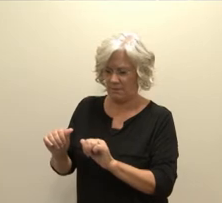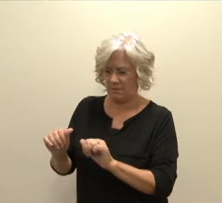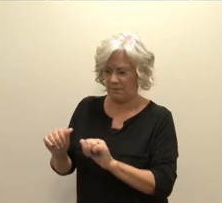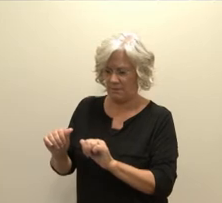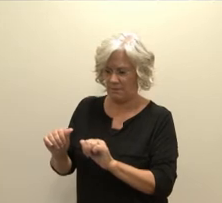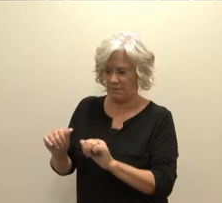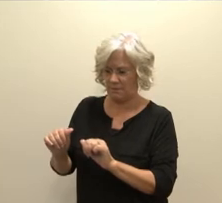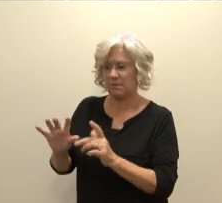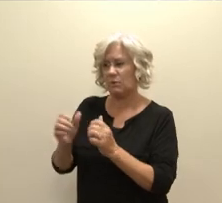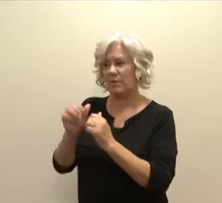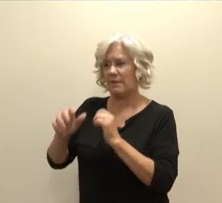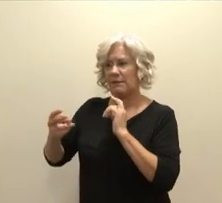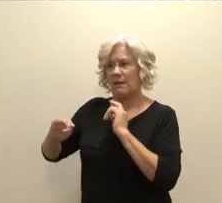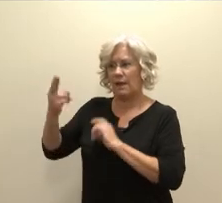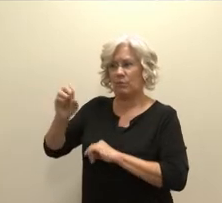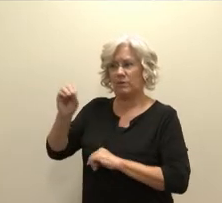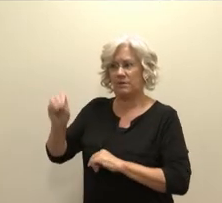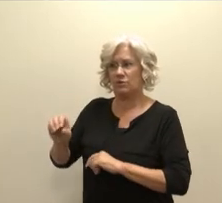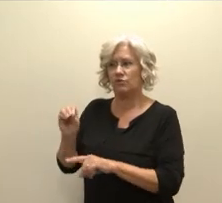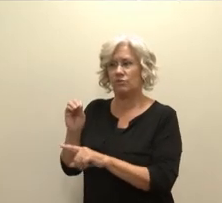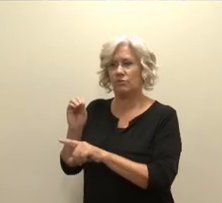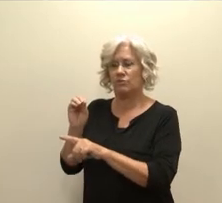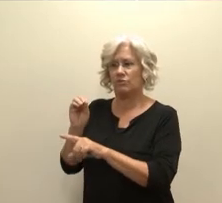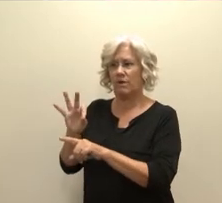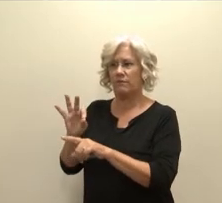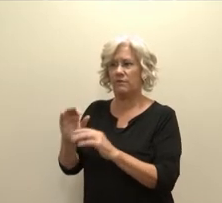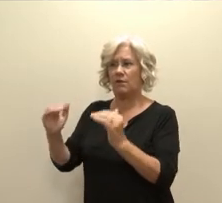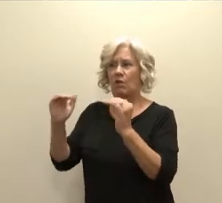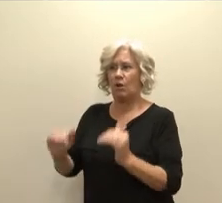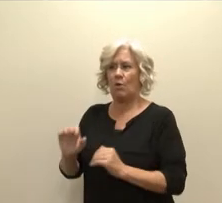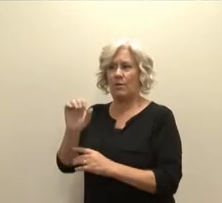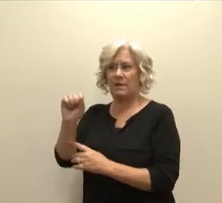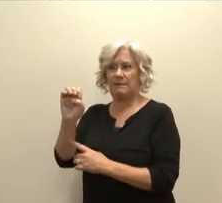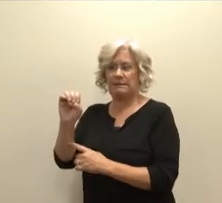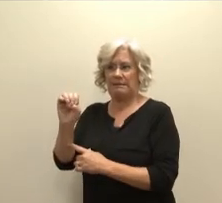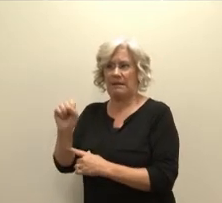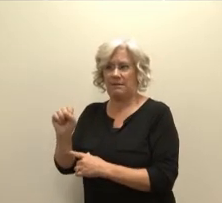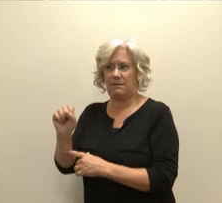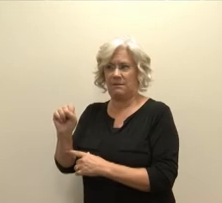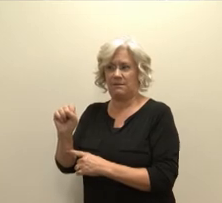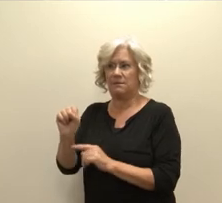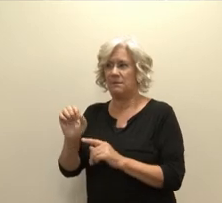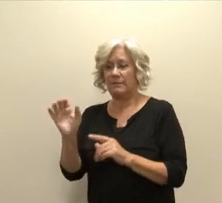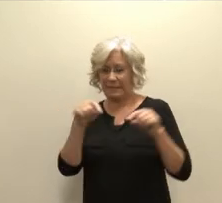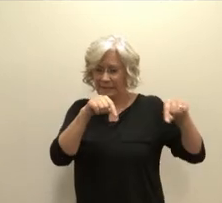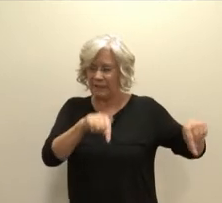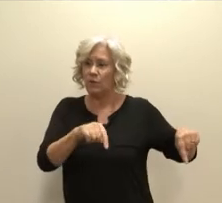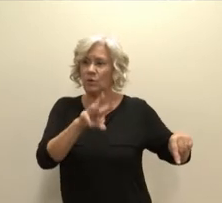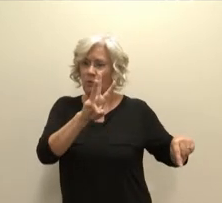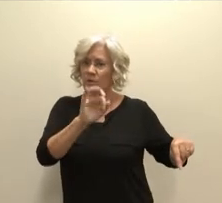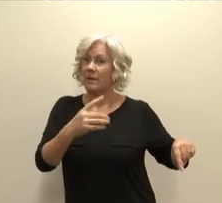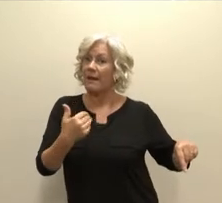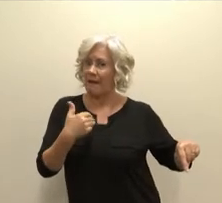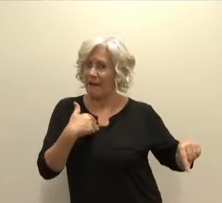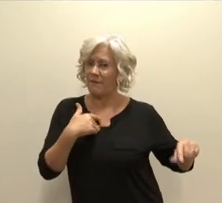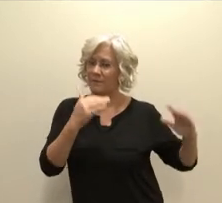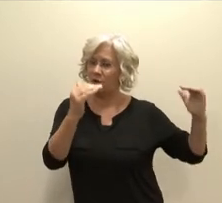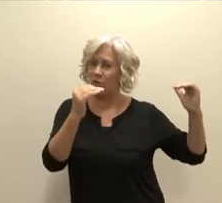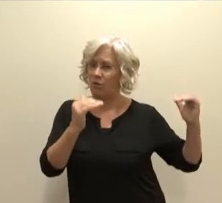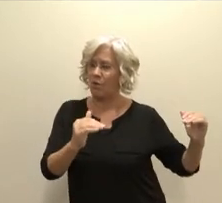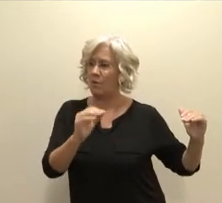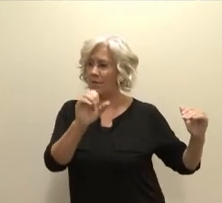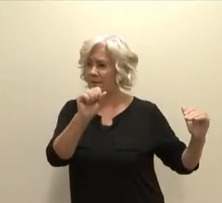high percentage of low socioeconomic, the dynamics that we have in this school district. And